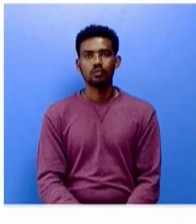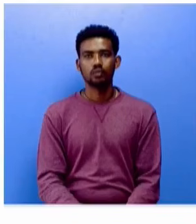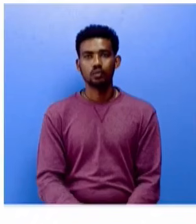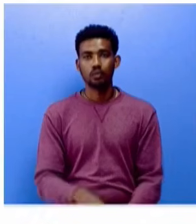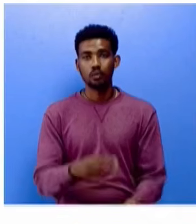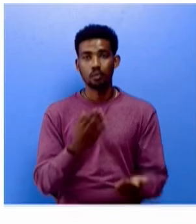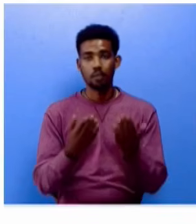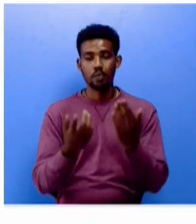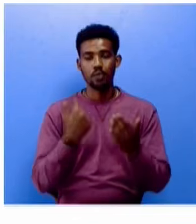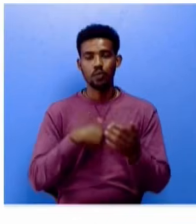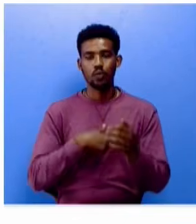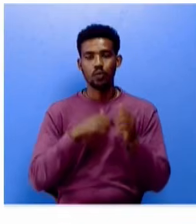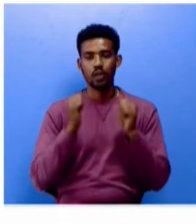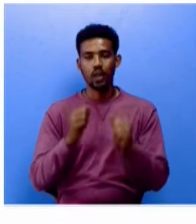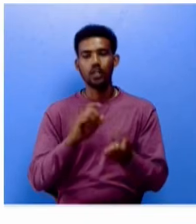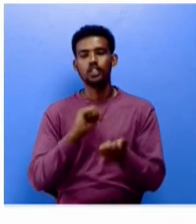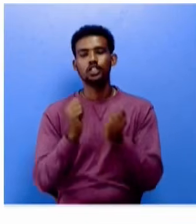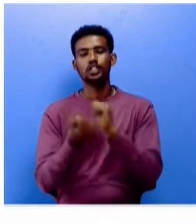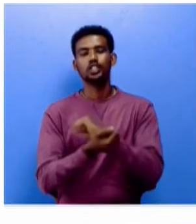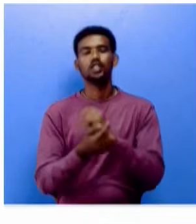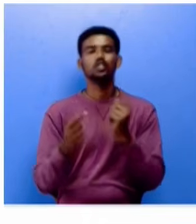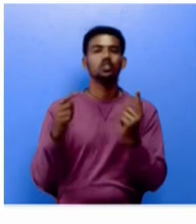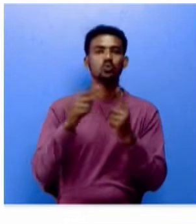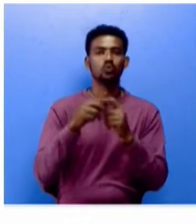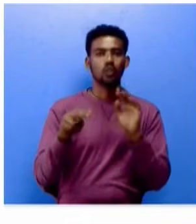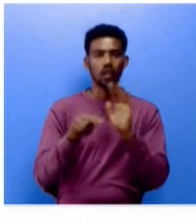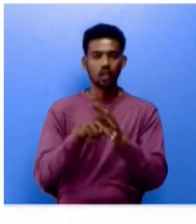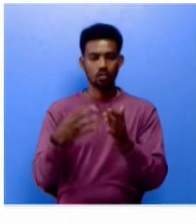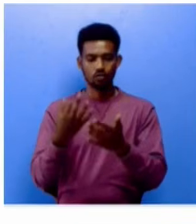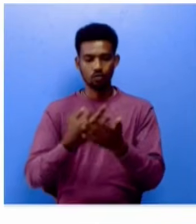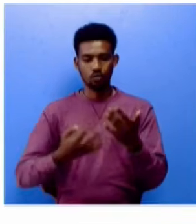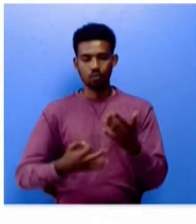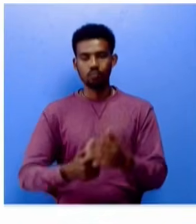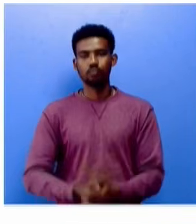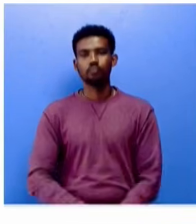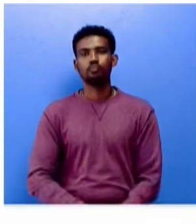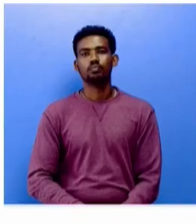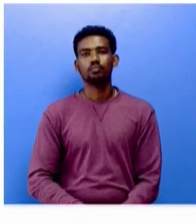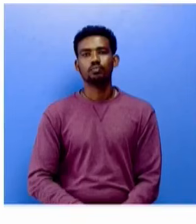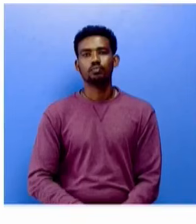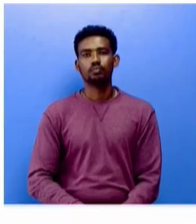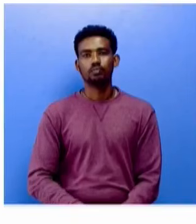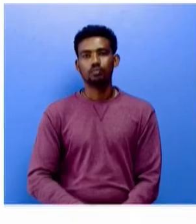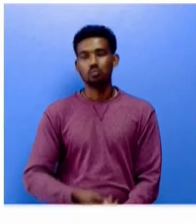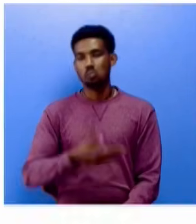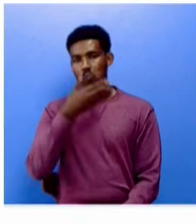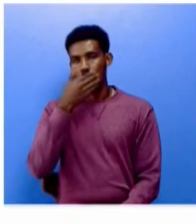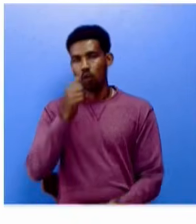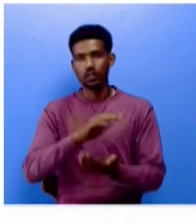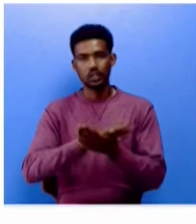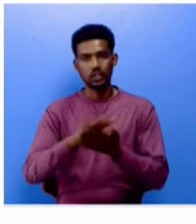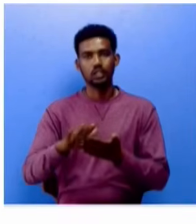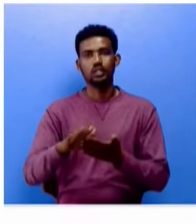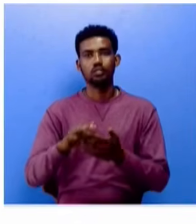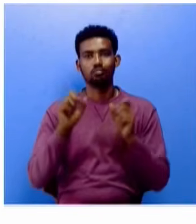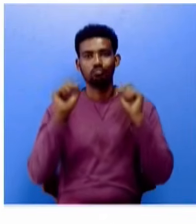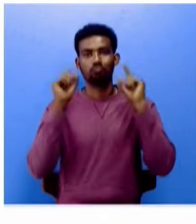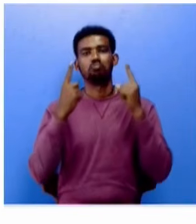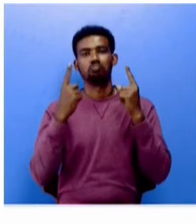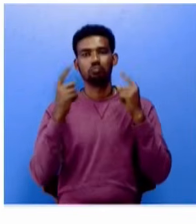Maybe we can change this one into negative form to make it more clear. Yeah? For example, number